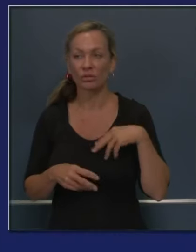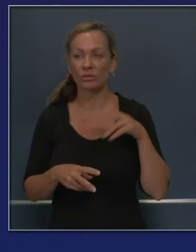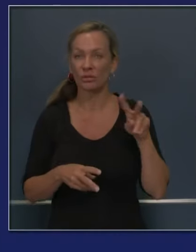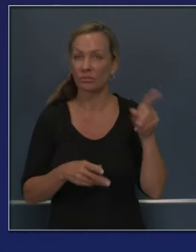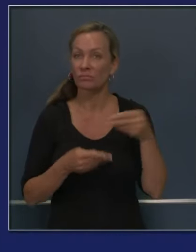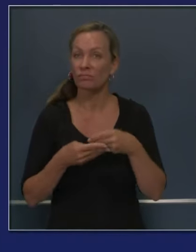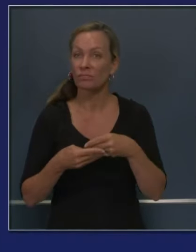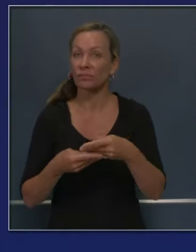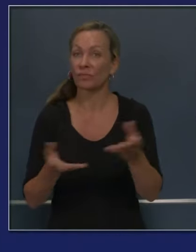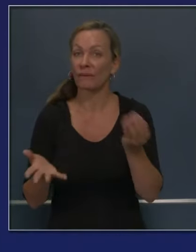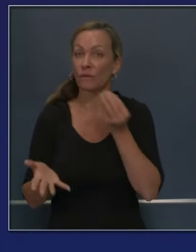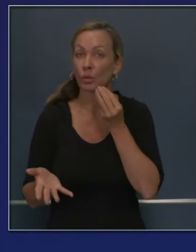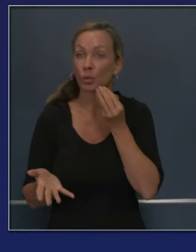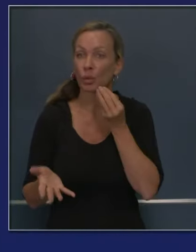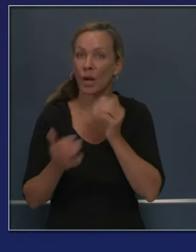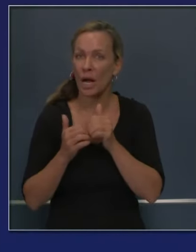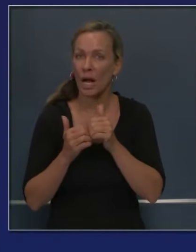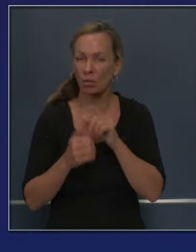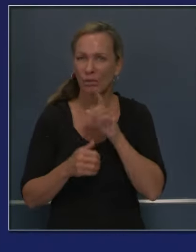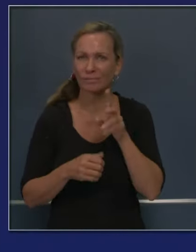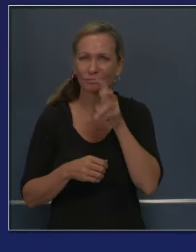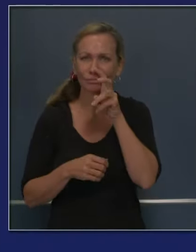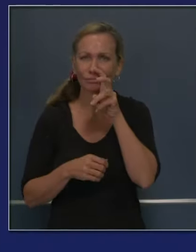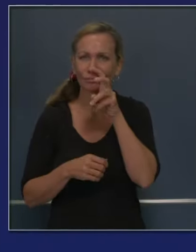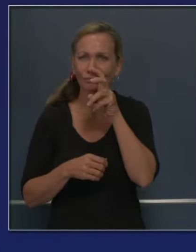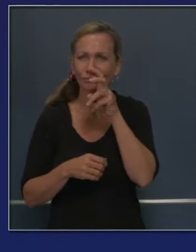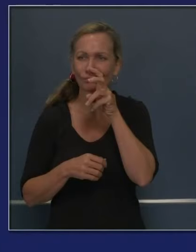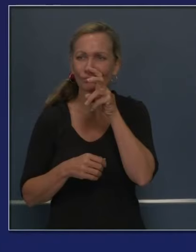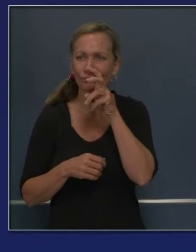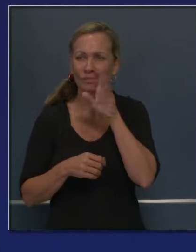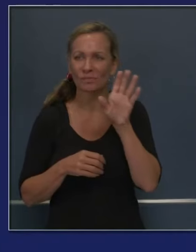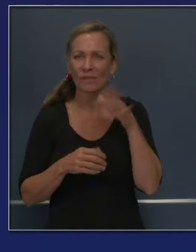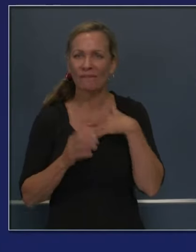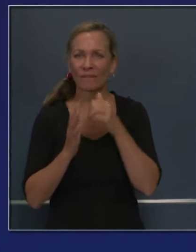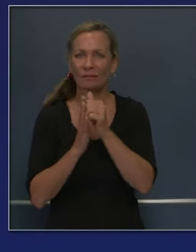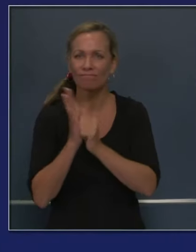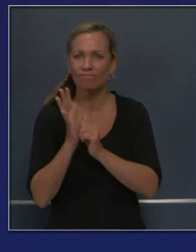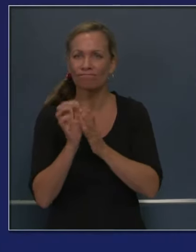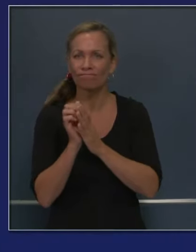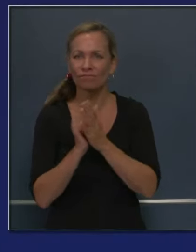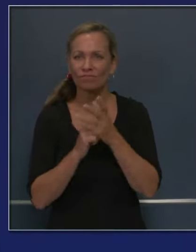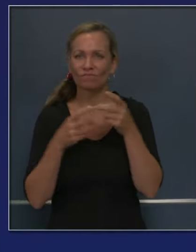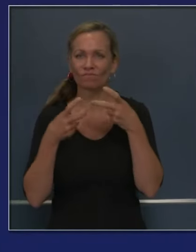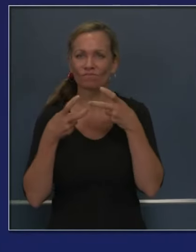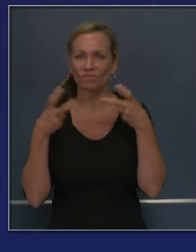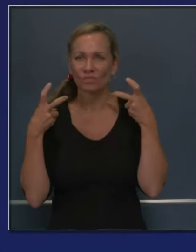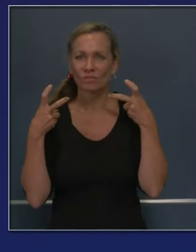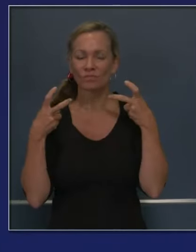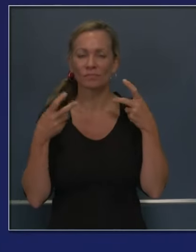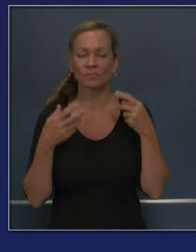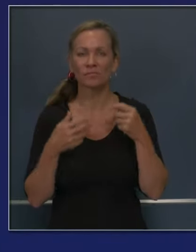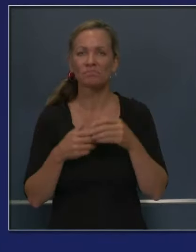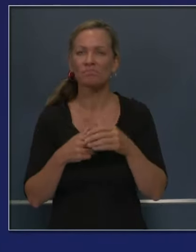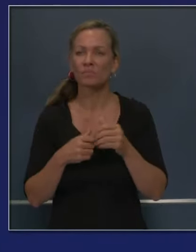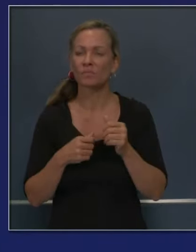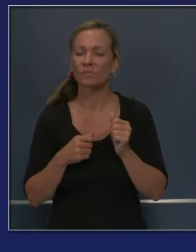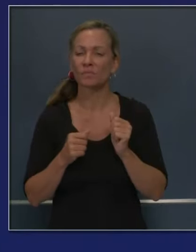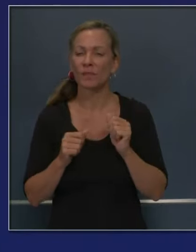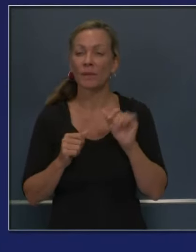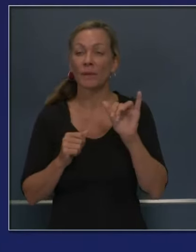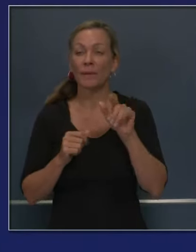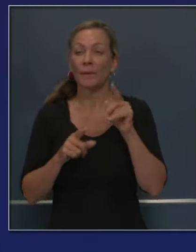food protocols have radically changed. You don't see the kind of lines that you would typically see in the past. People